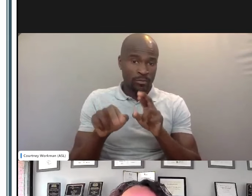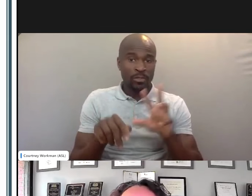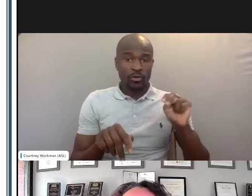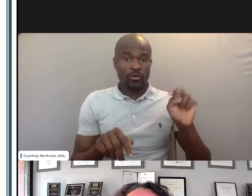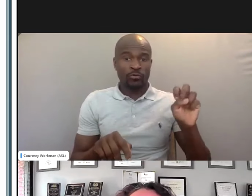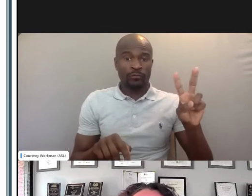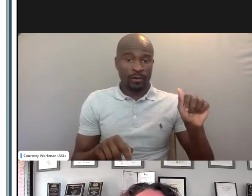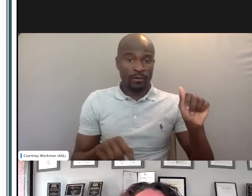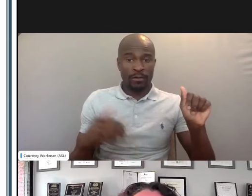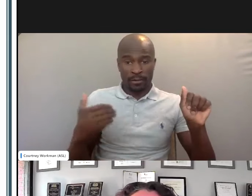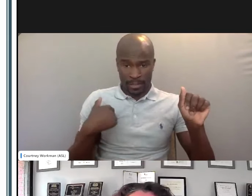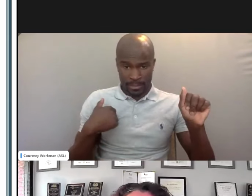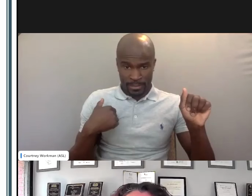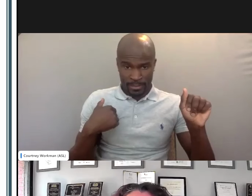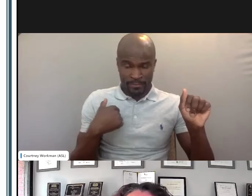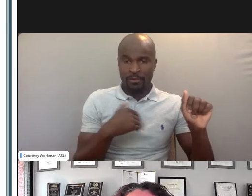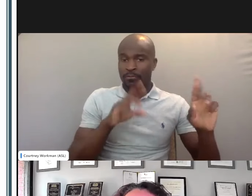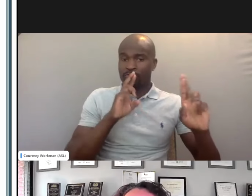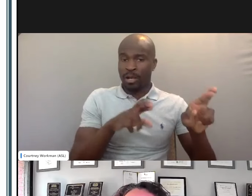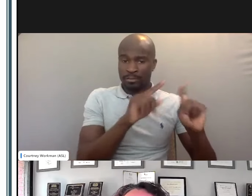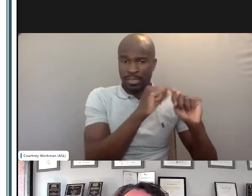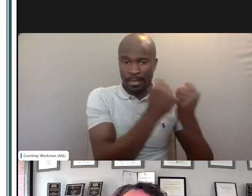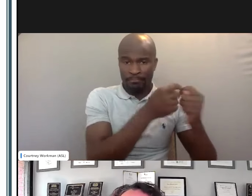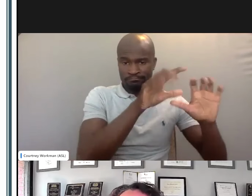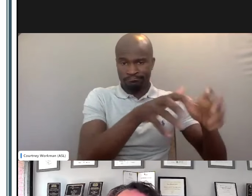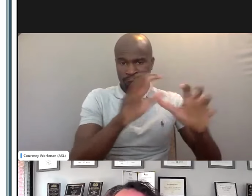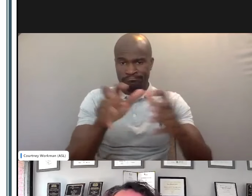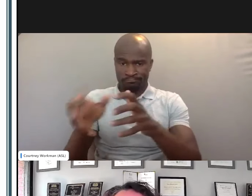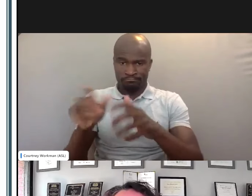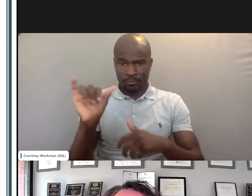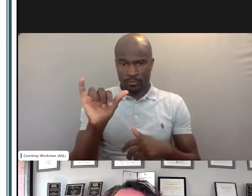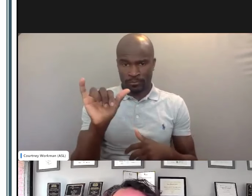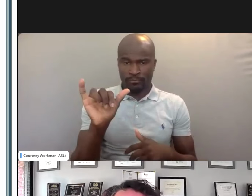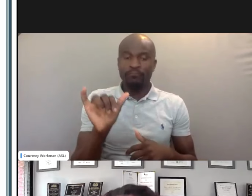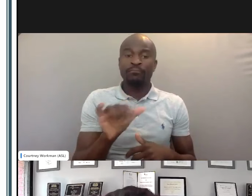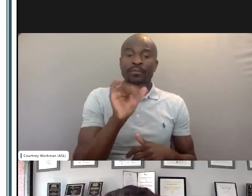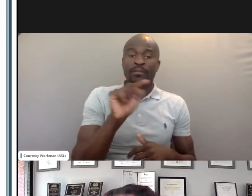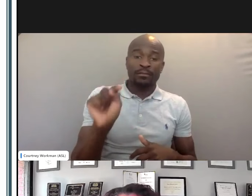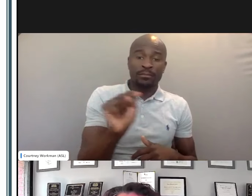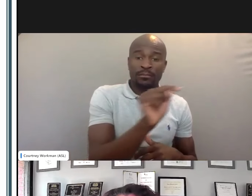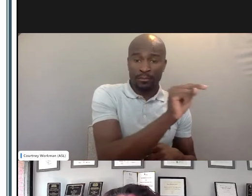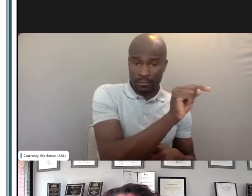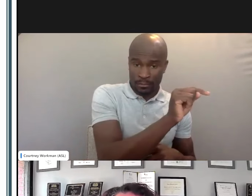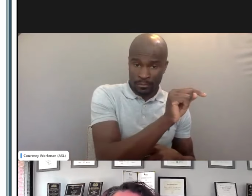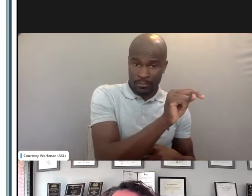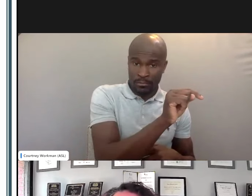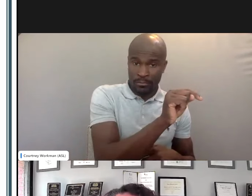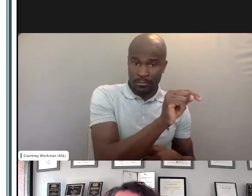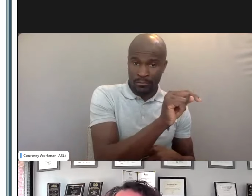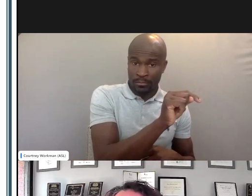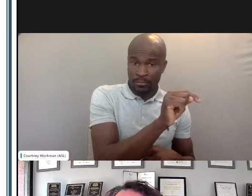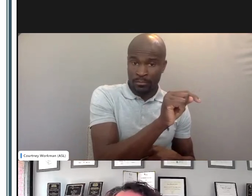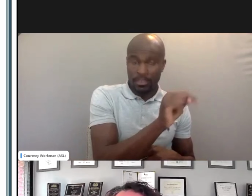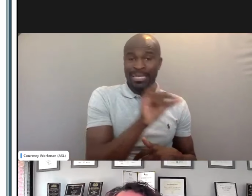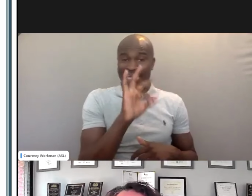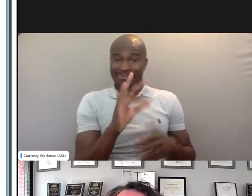have crisis response teams. So these are folks that potentially, when asked, so they don't self-deploy, but when